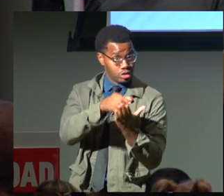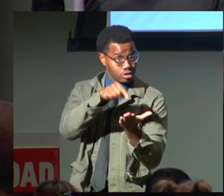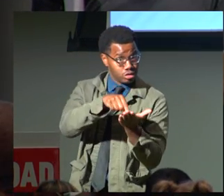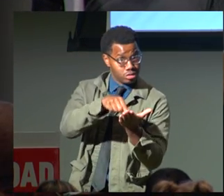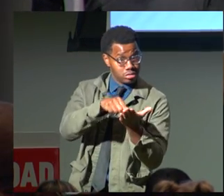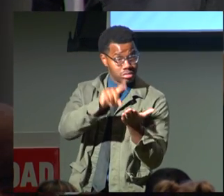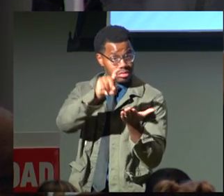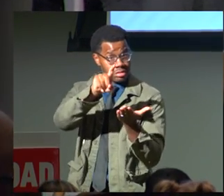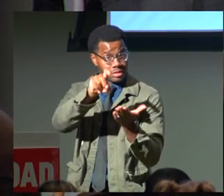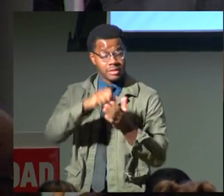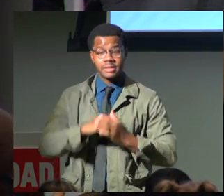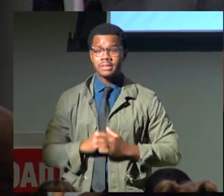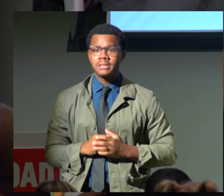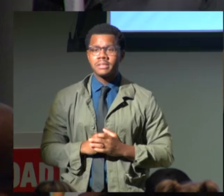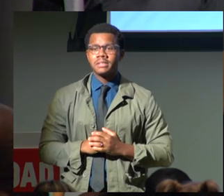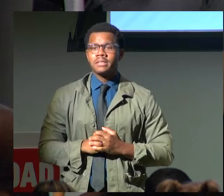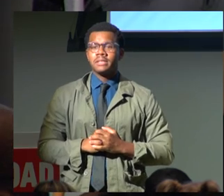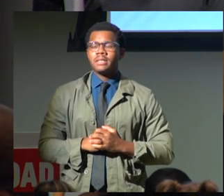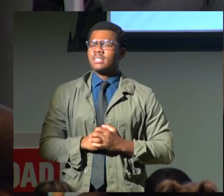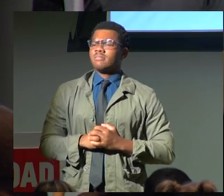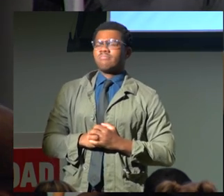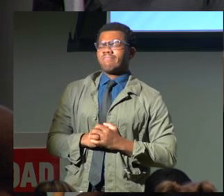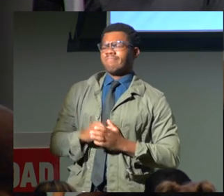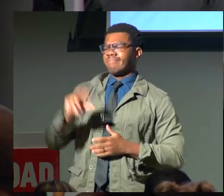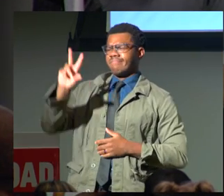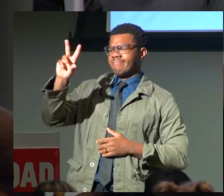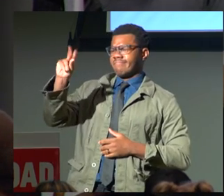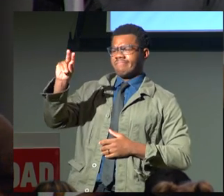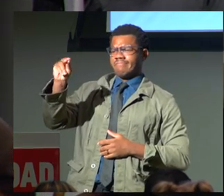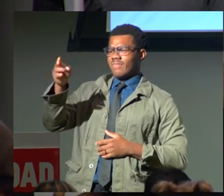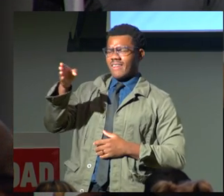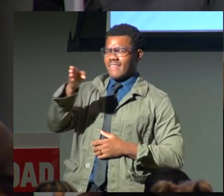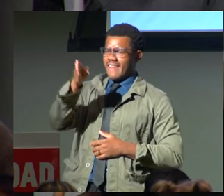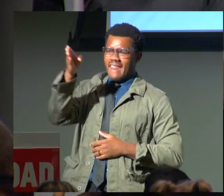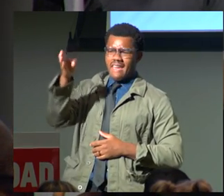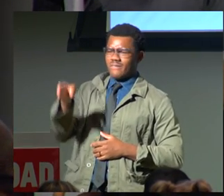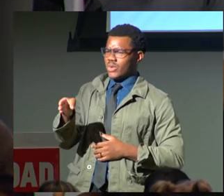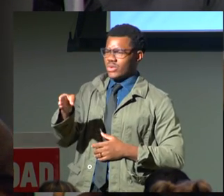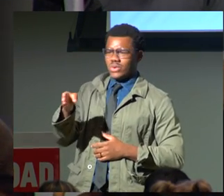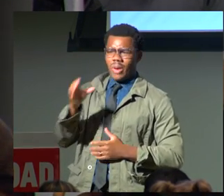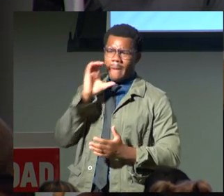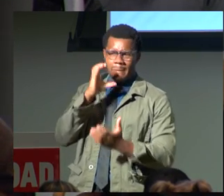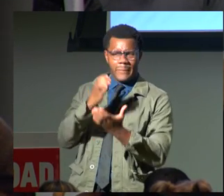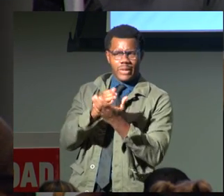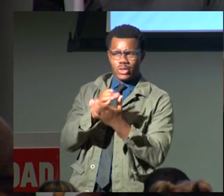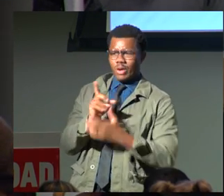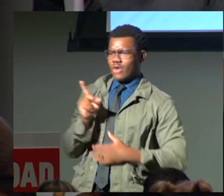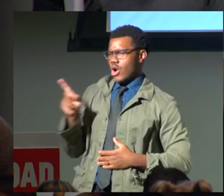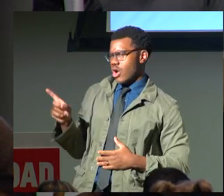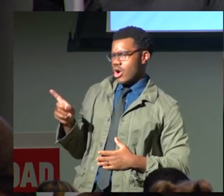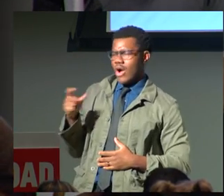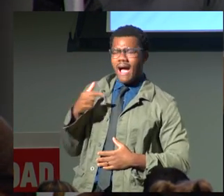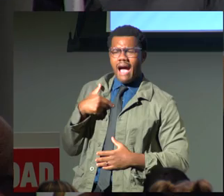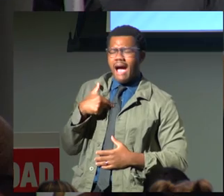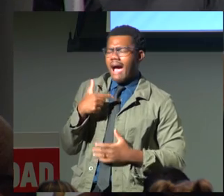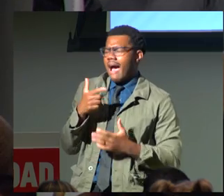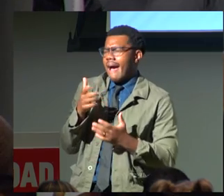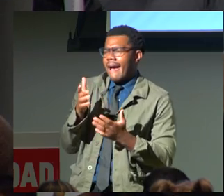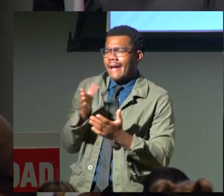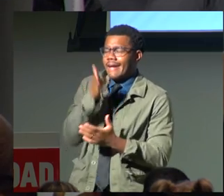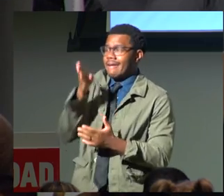I have never done a portrait of Donna. Because I have yet to receive a vision of Donna. That's not true. You're a scaredy